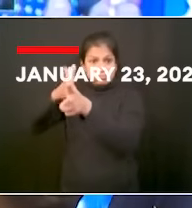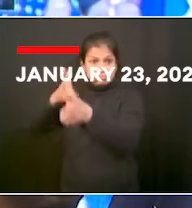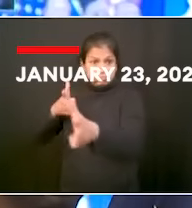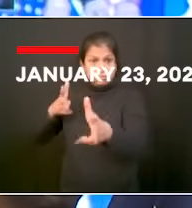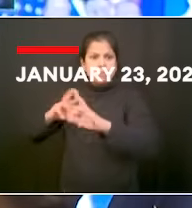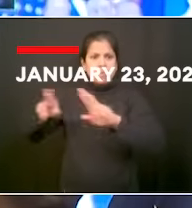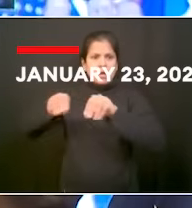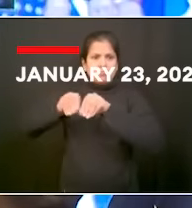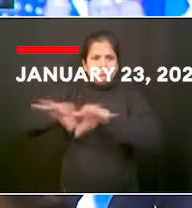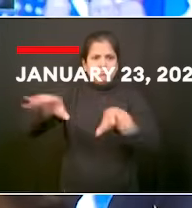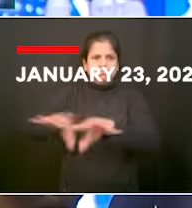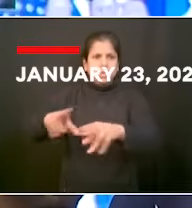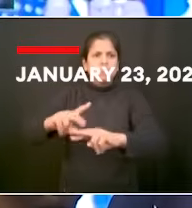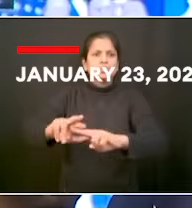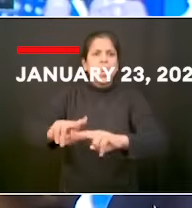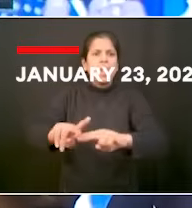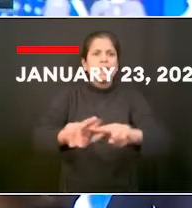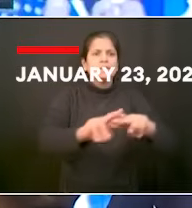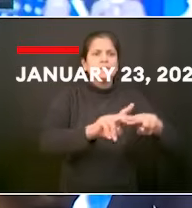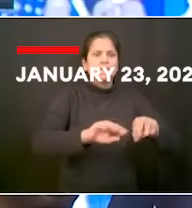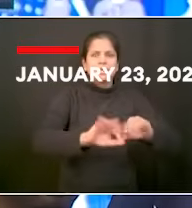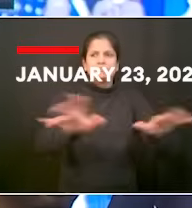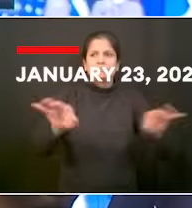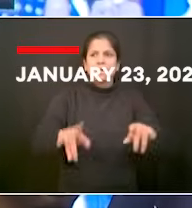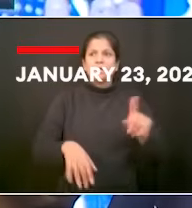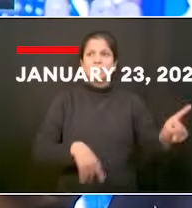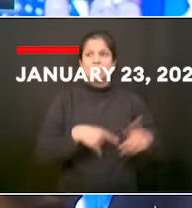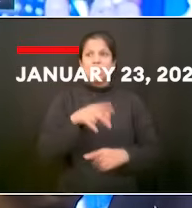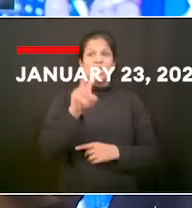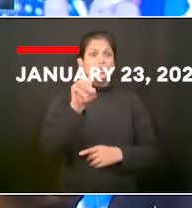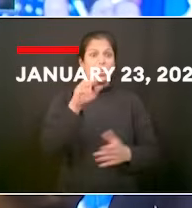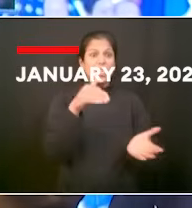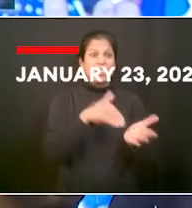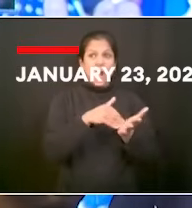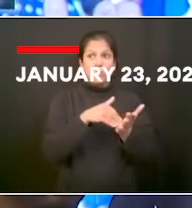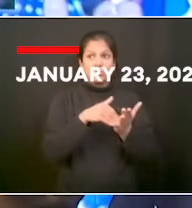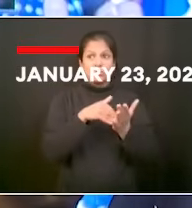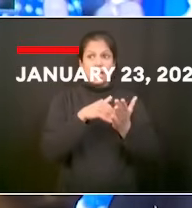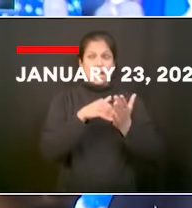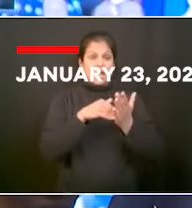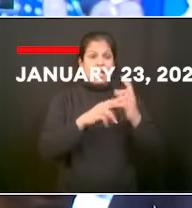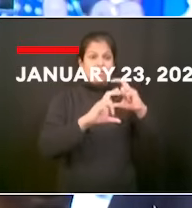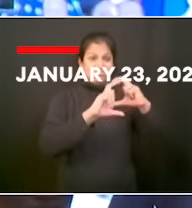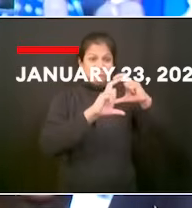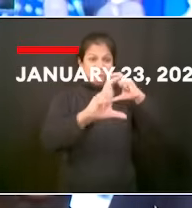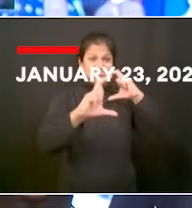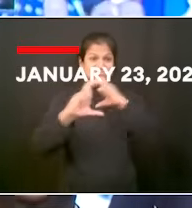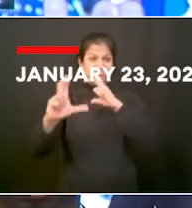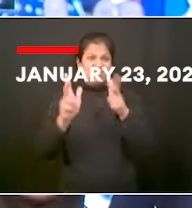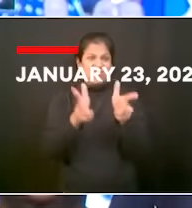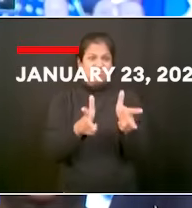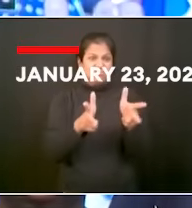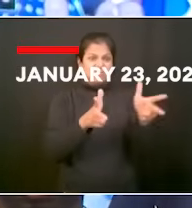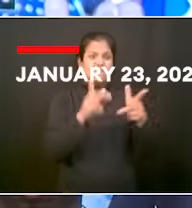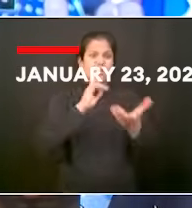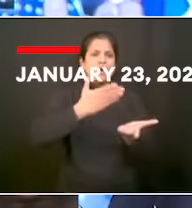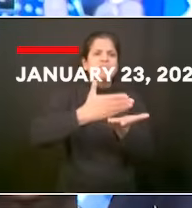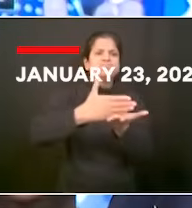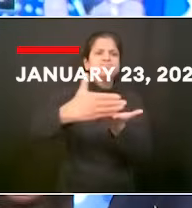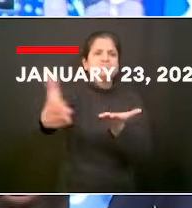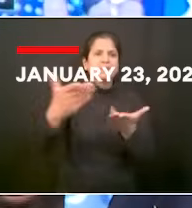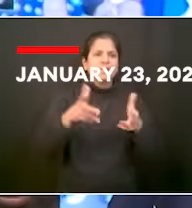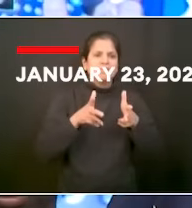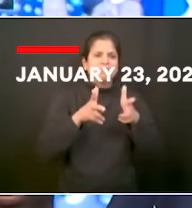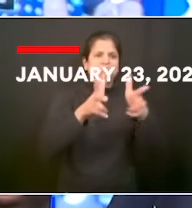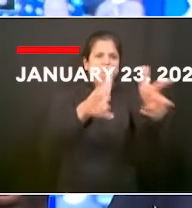this together, it's what gives me the confidence that we're going to see a city that will meet the moment, no matter if it's 8 inches of snow, 13 inches of